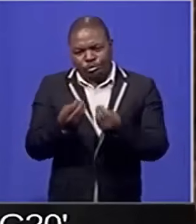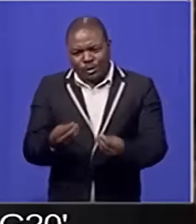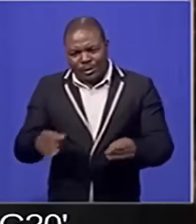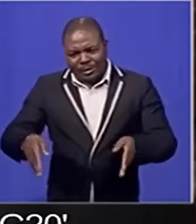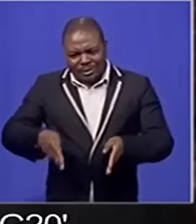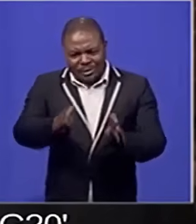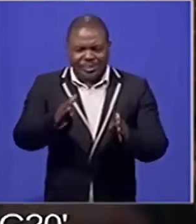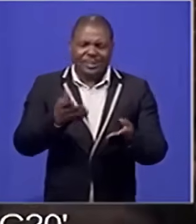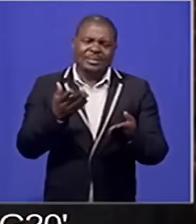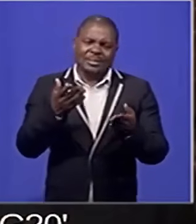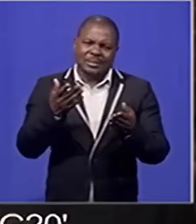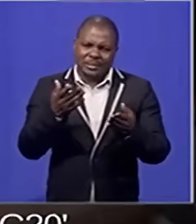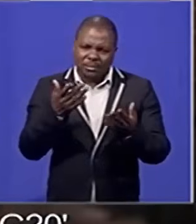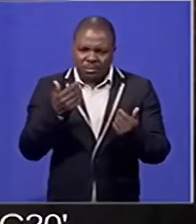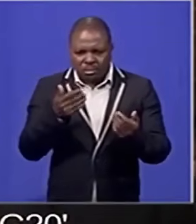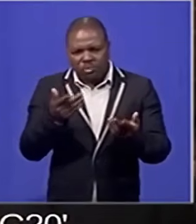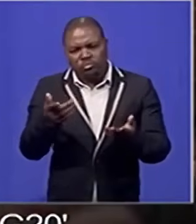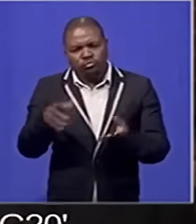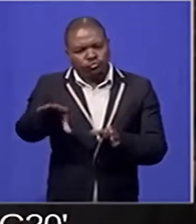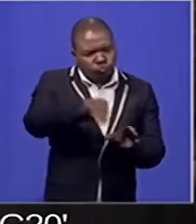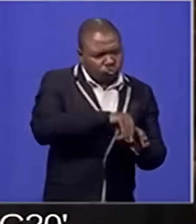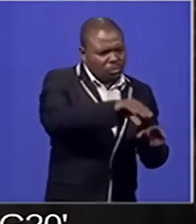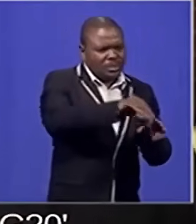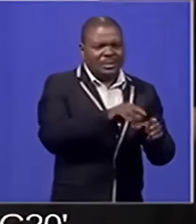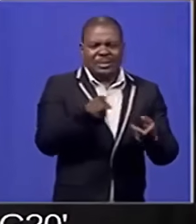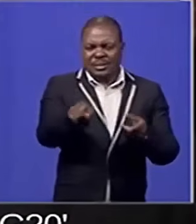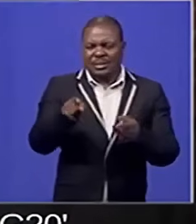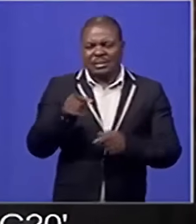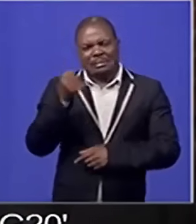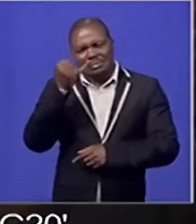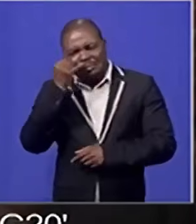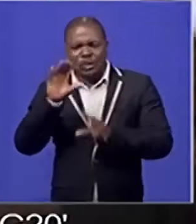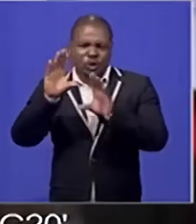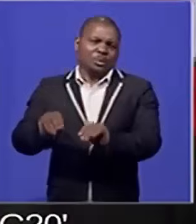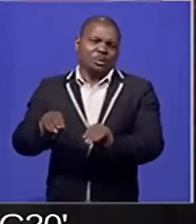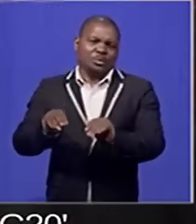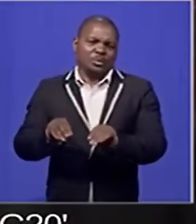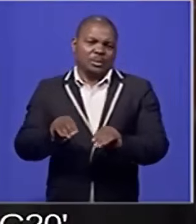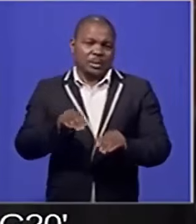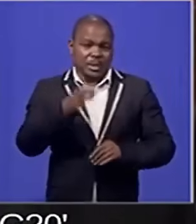ditseleng gore ba afo go ja dinyaope gore ge mmušo ka re